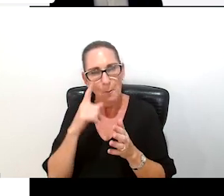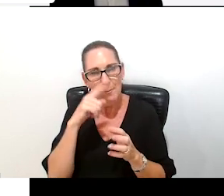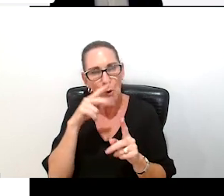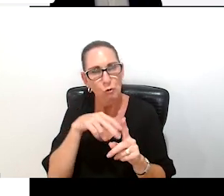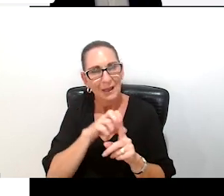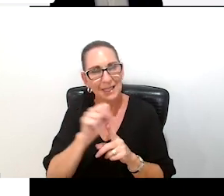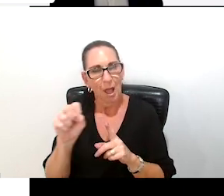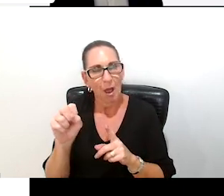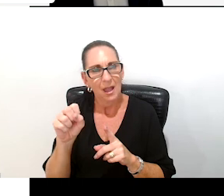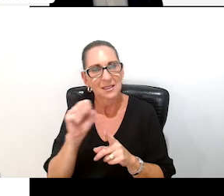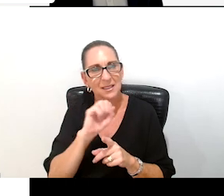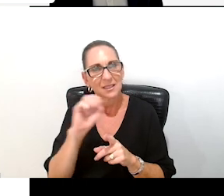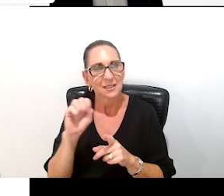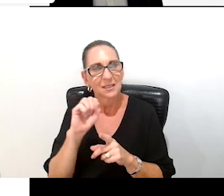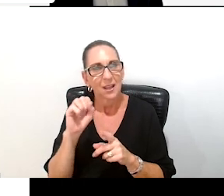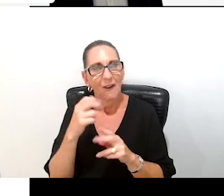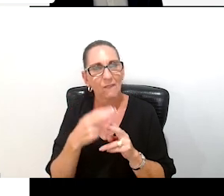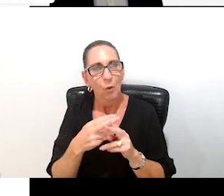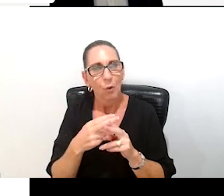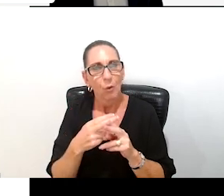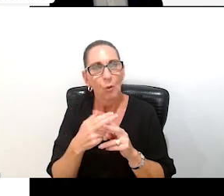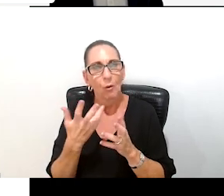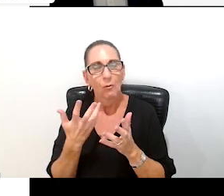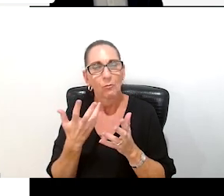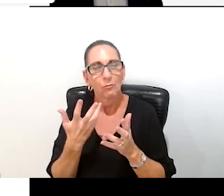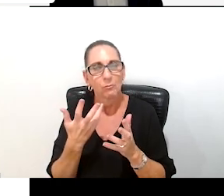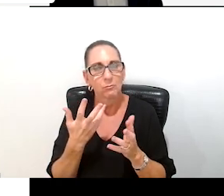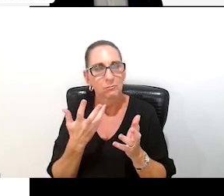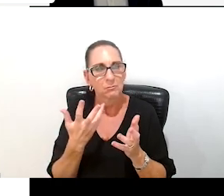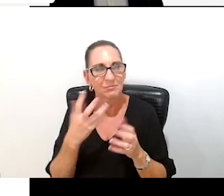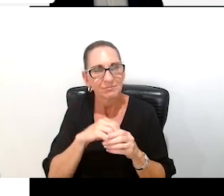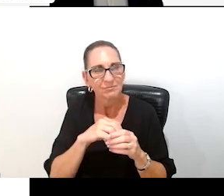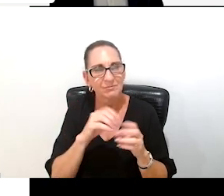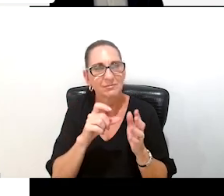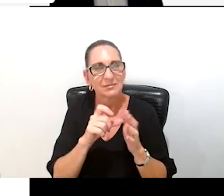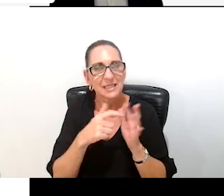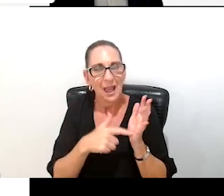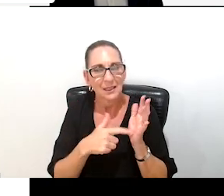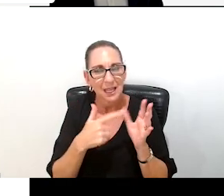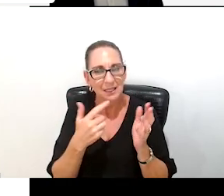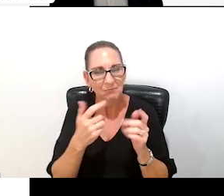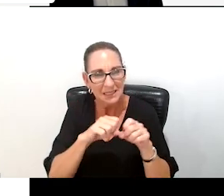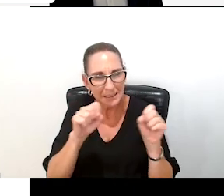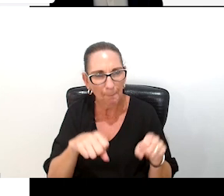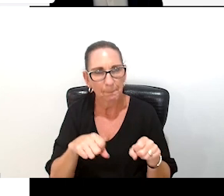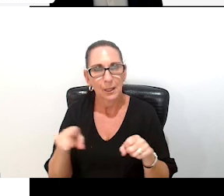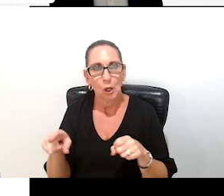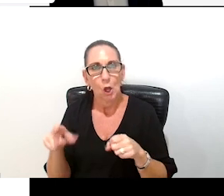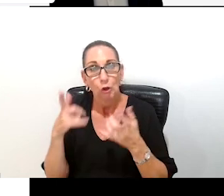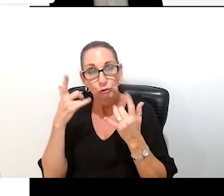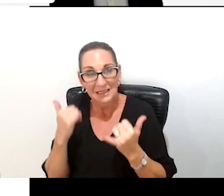in the services systems, how people are recognised in the justice system, and